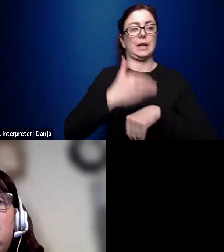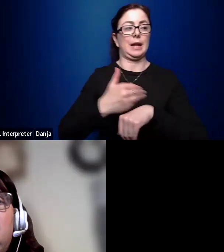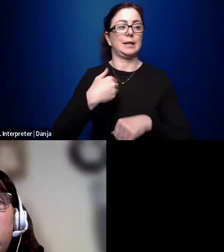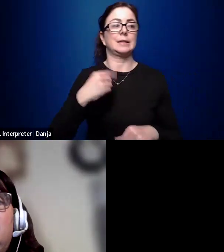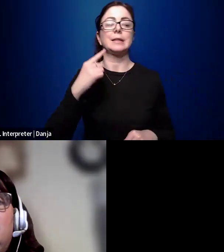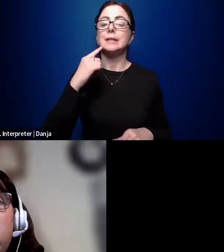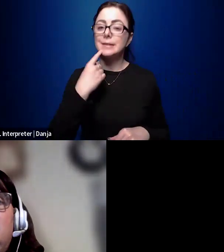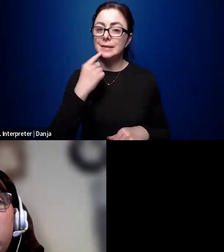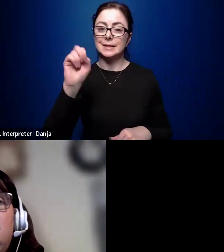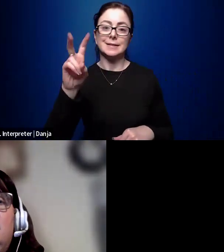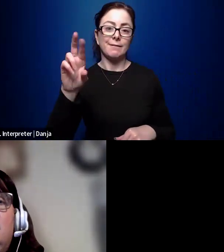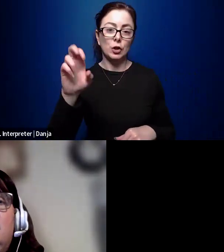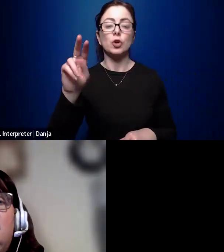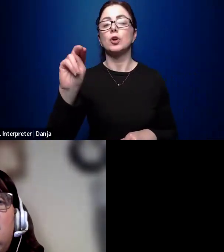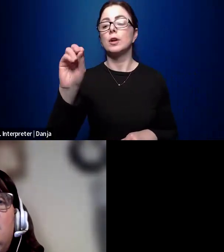Dareen's story.